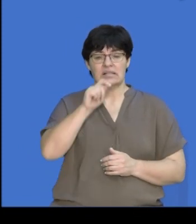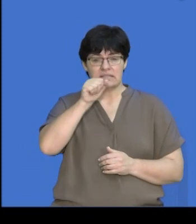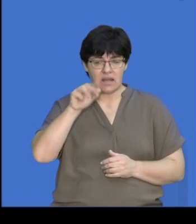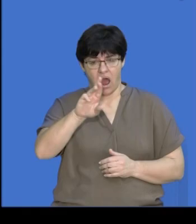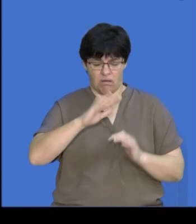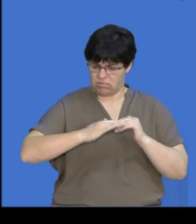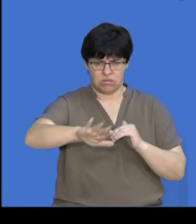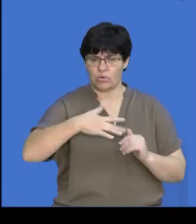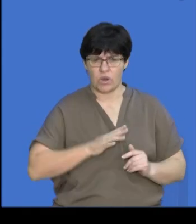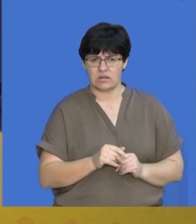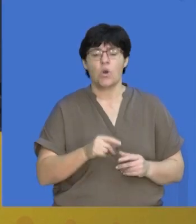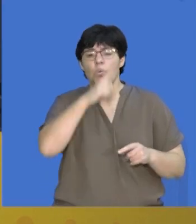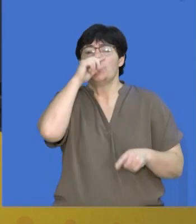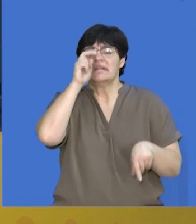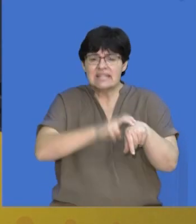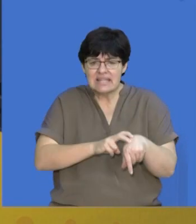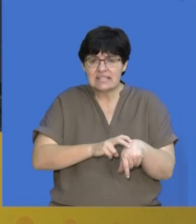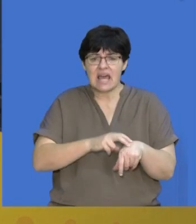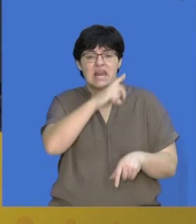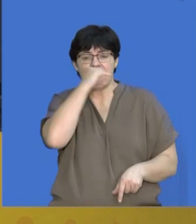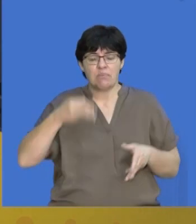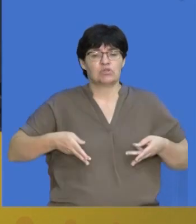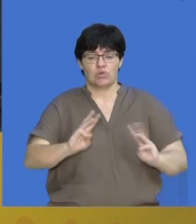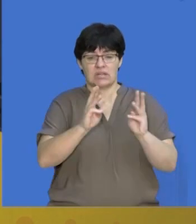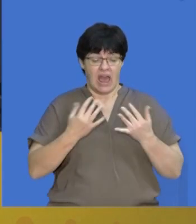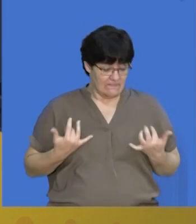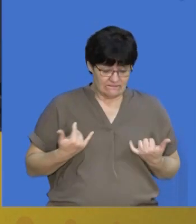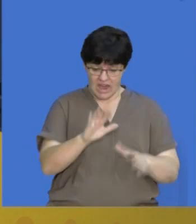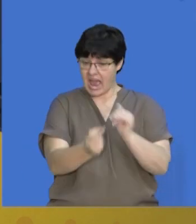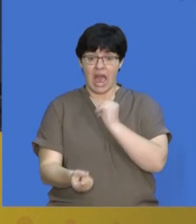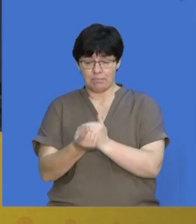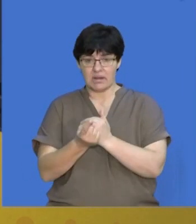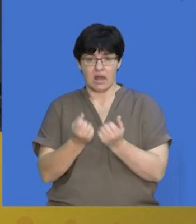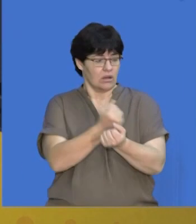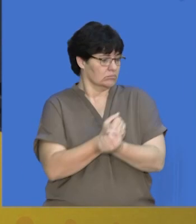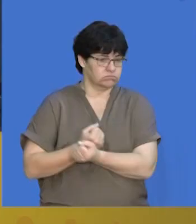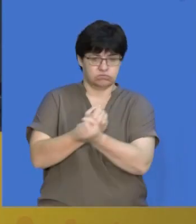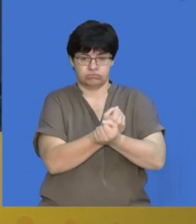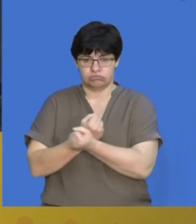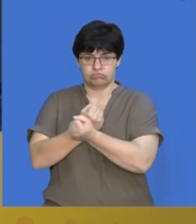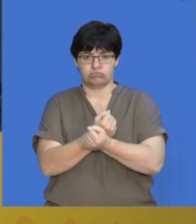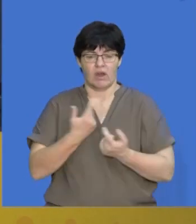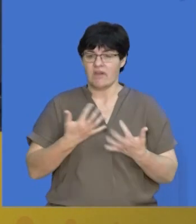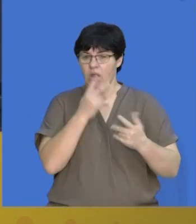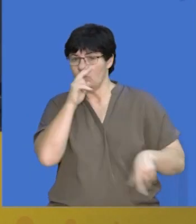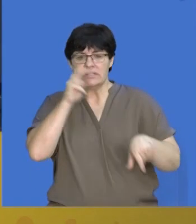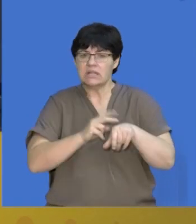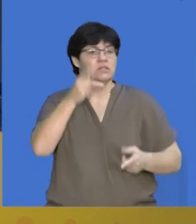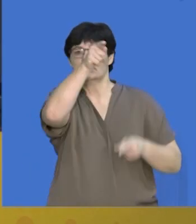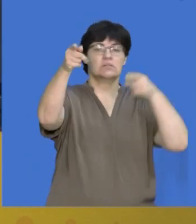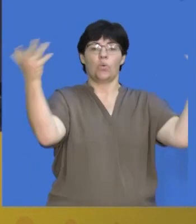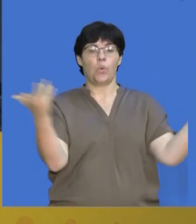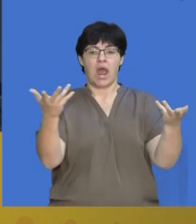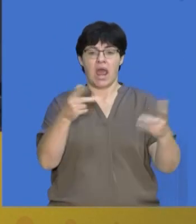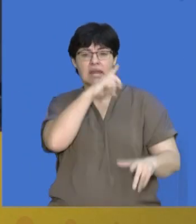need street names. Why? In the time of a fire hazard, when a fire engine is driving through, they need a specific